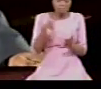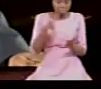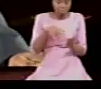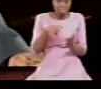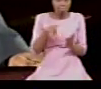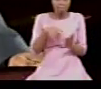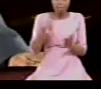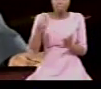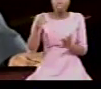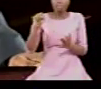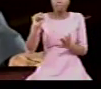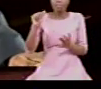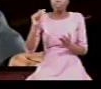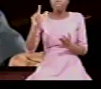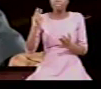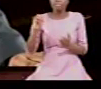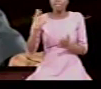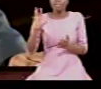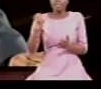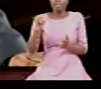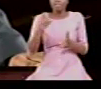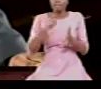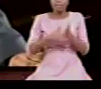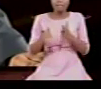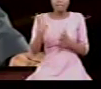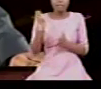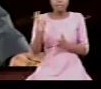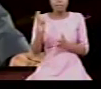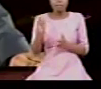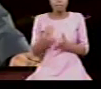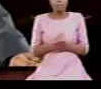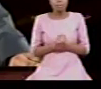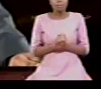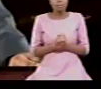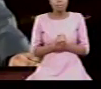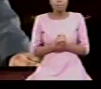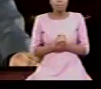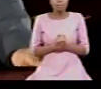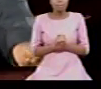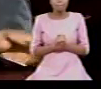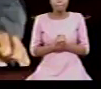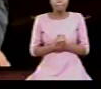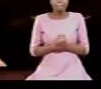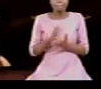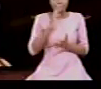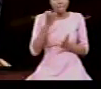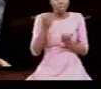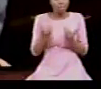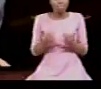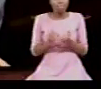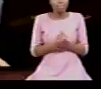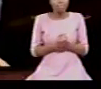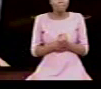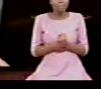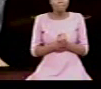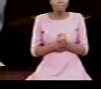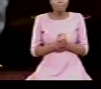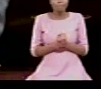50, from verse 16. Are you there now? Psalm